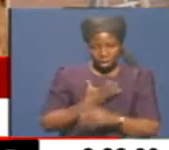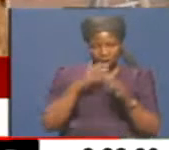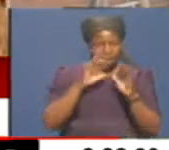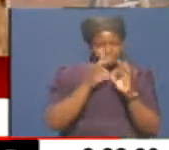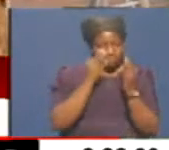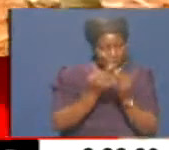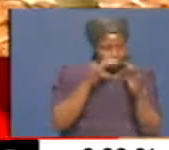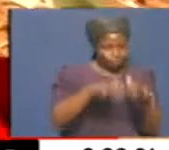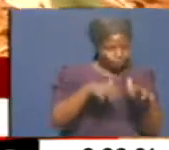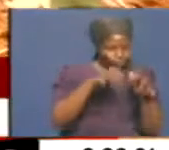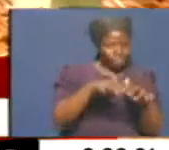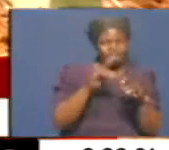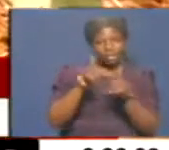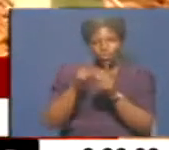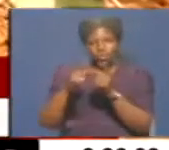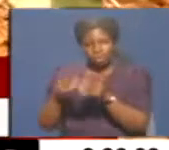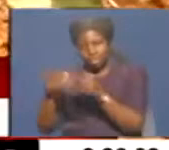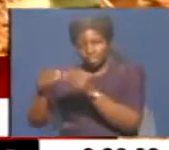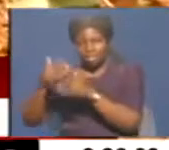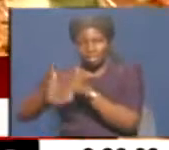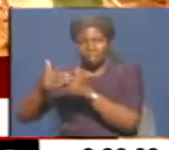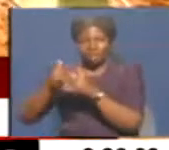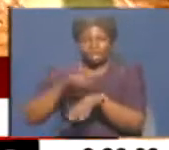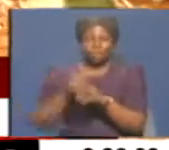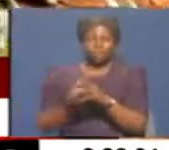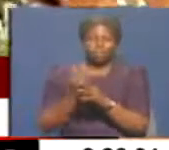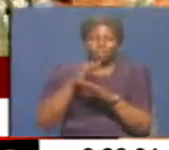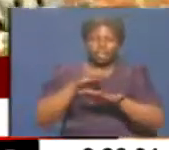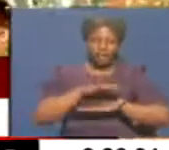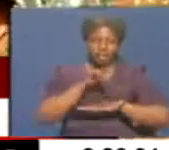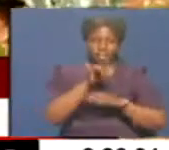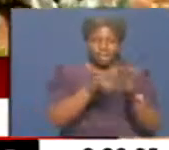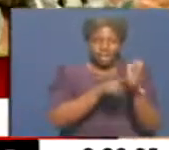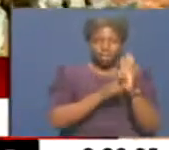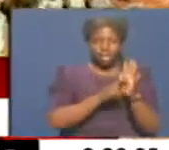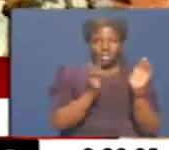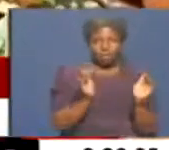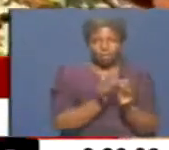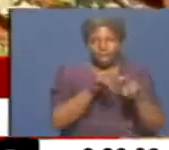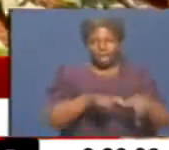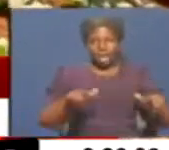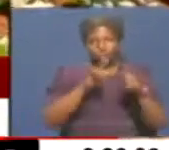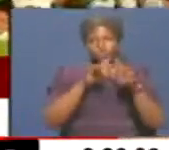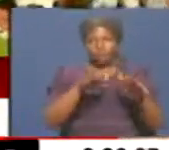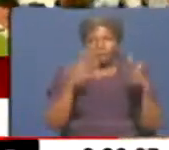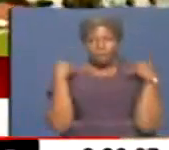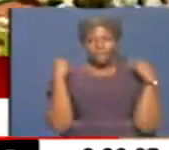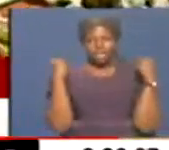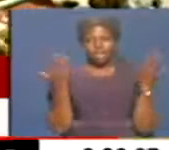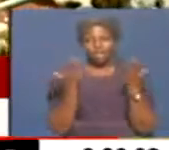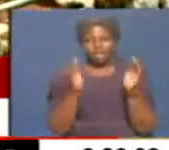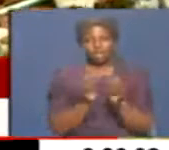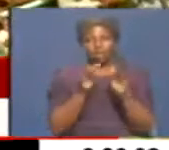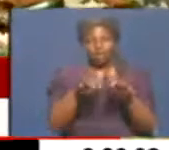when we produce enough. Organic farming requires a small portion of land to practice, where small-scale farmers can use compost